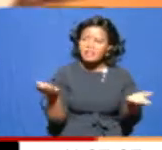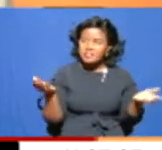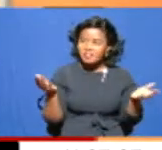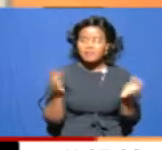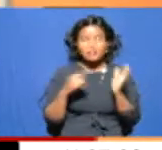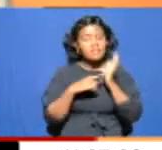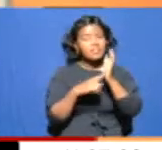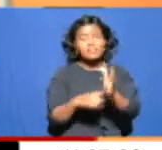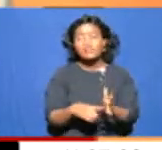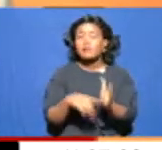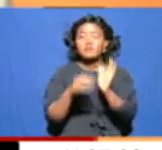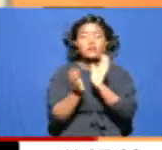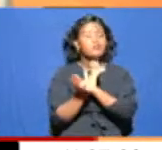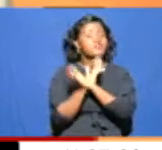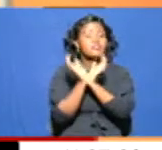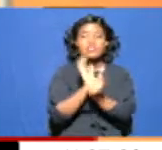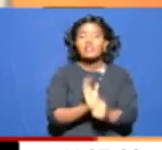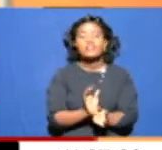Exactly. That's what I mean. So